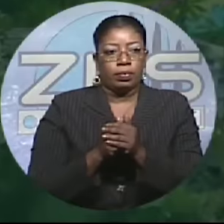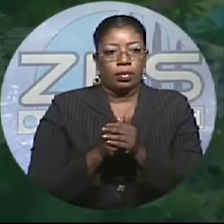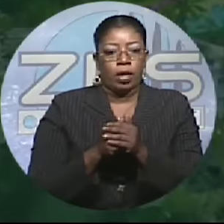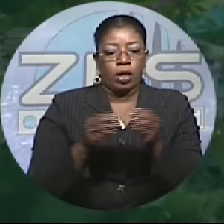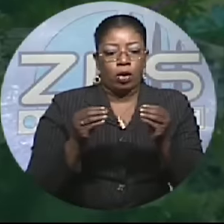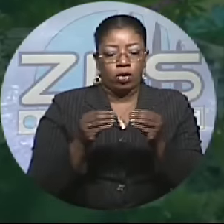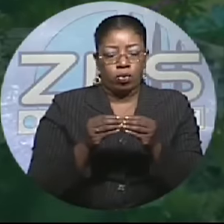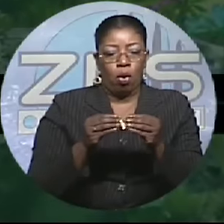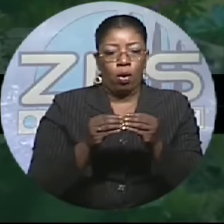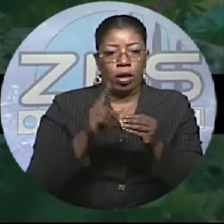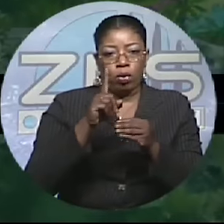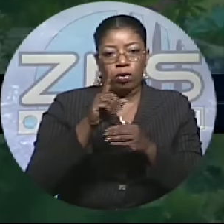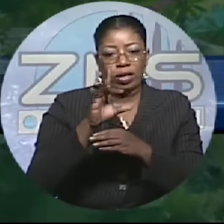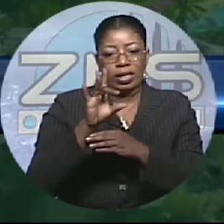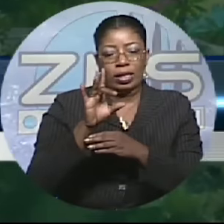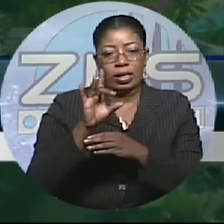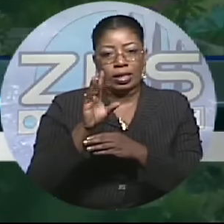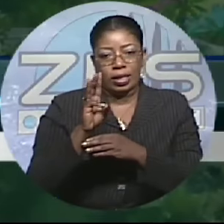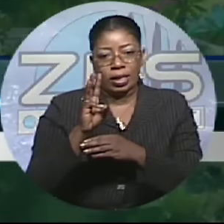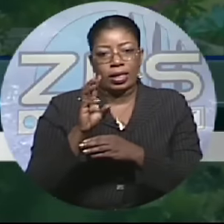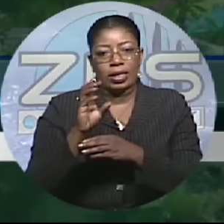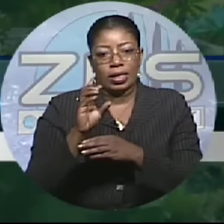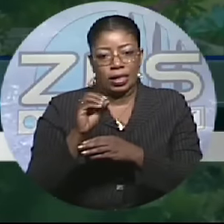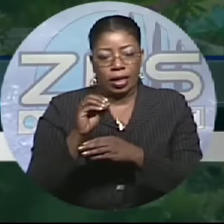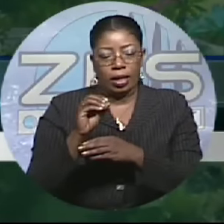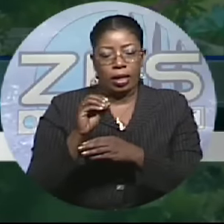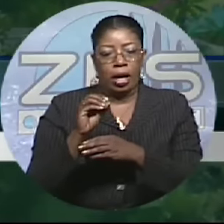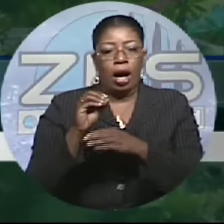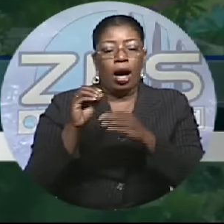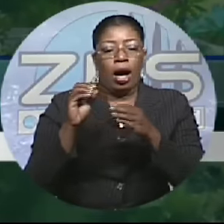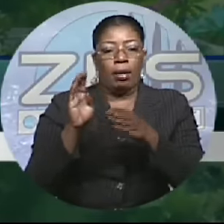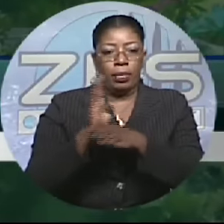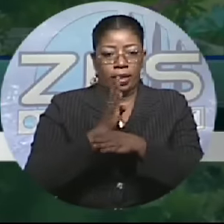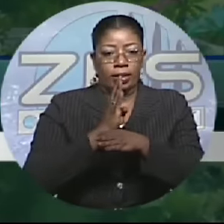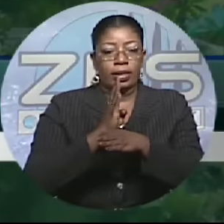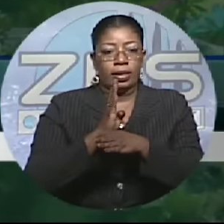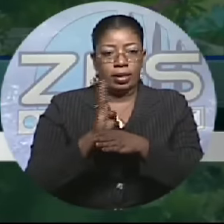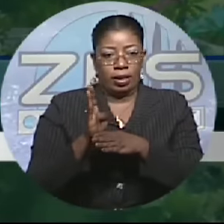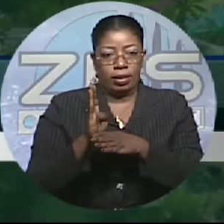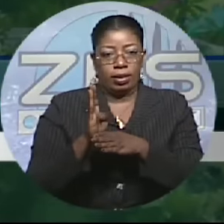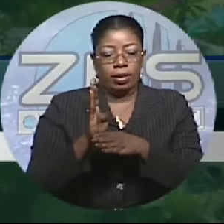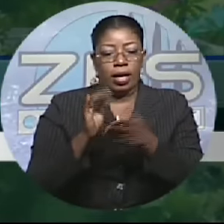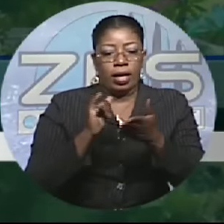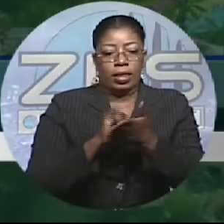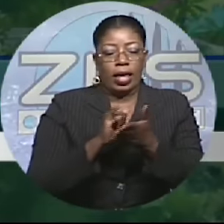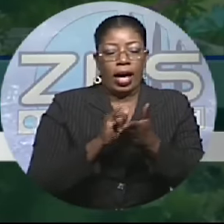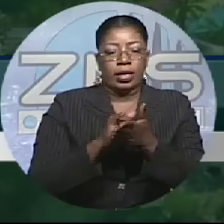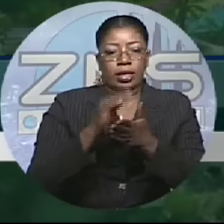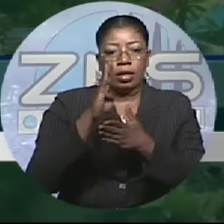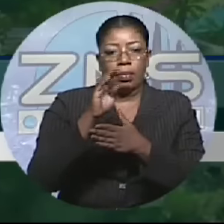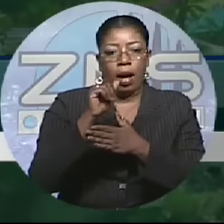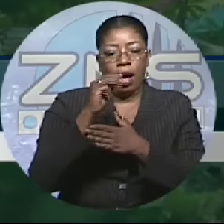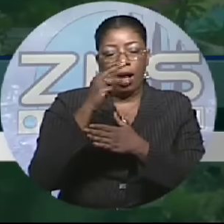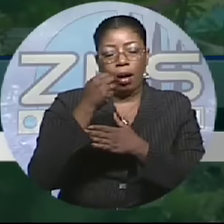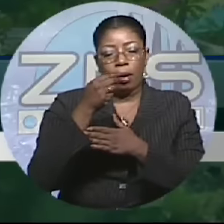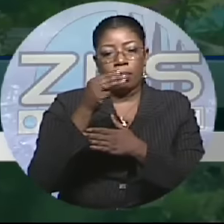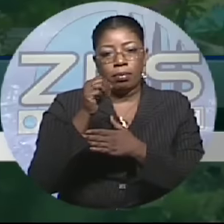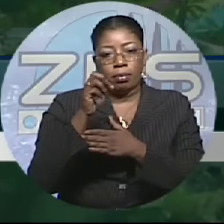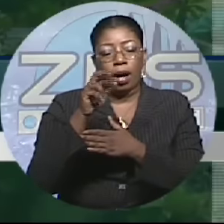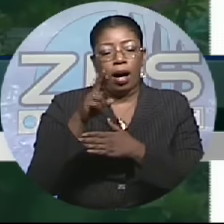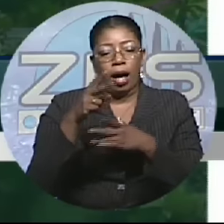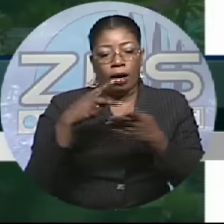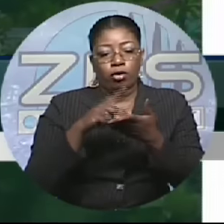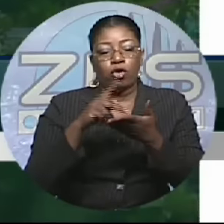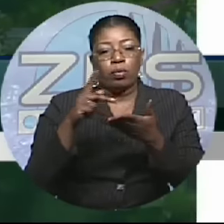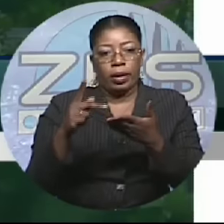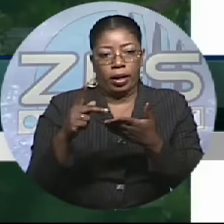more than 160 pages of company names reportedly listed as debtors of Bahamar, many of them Bahamian companies. On